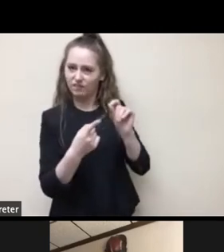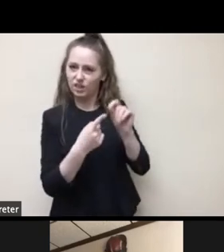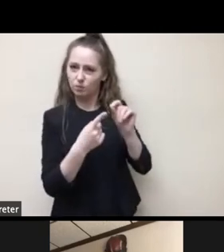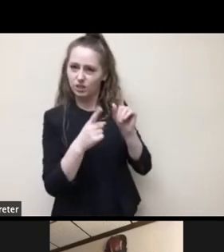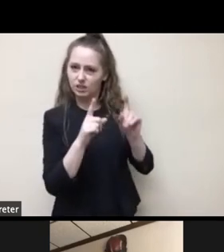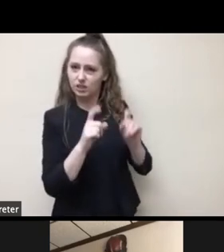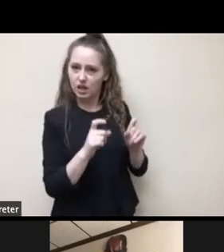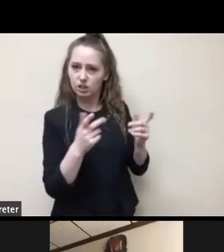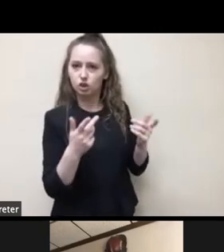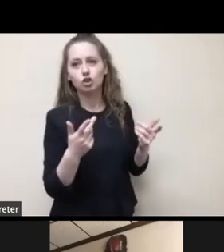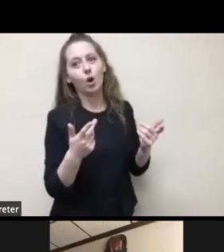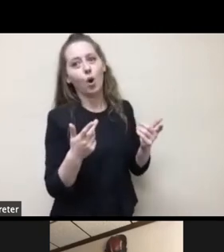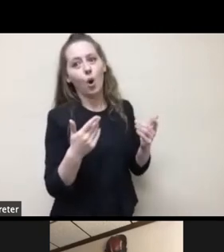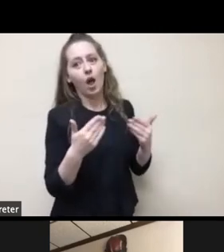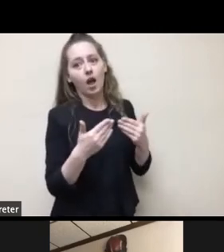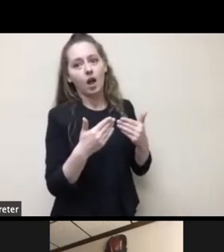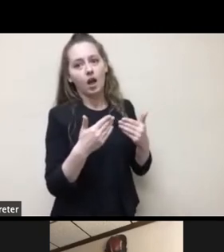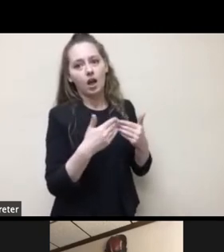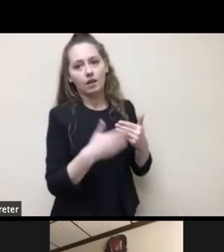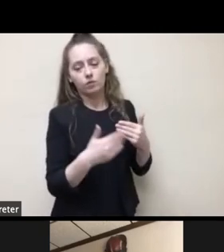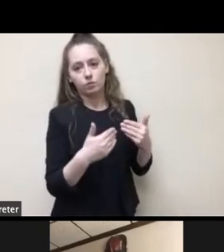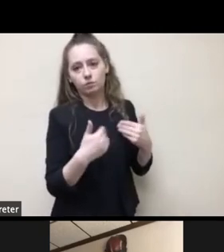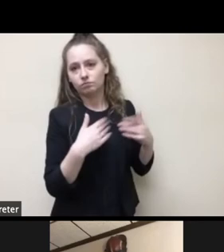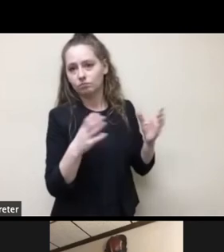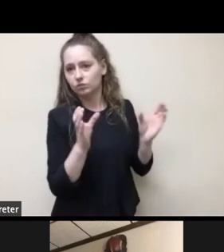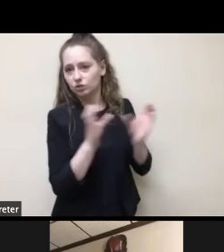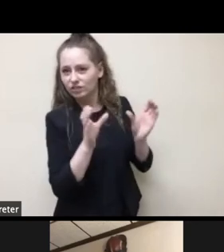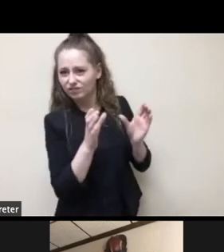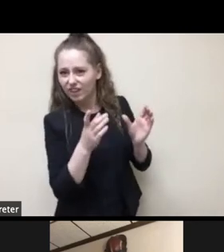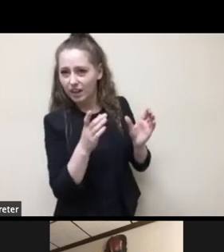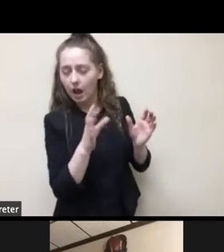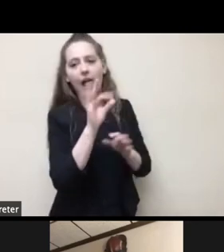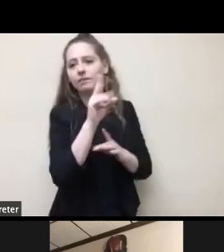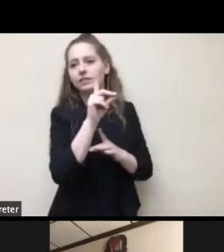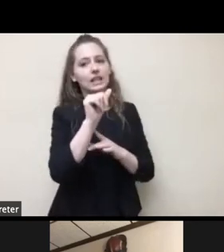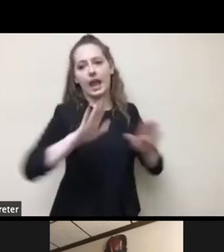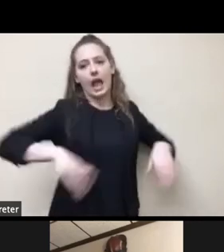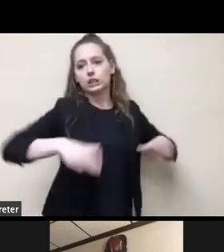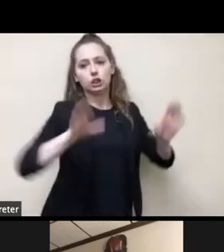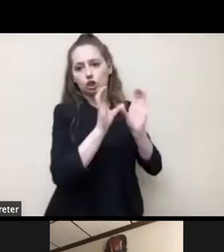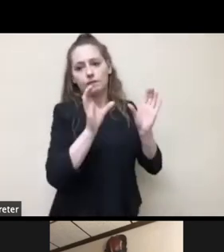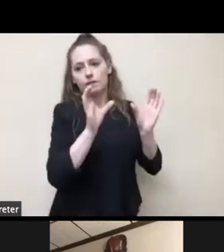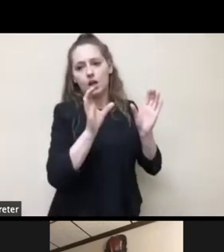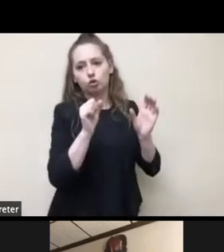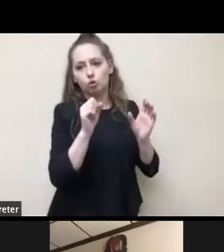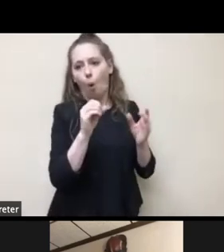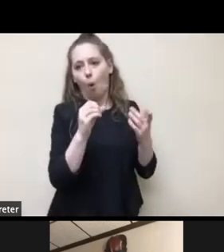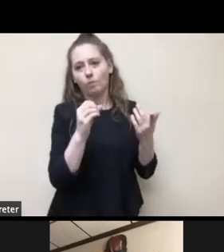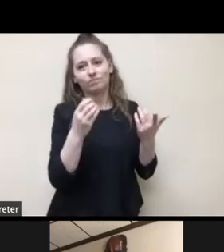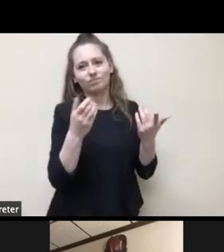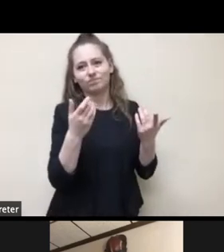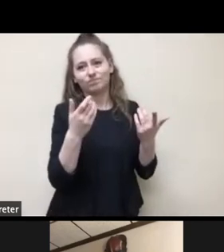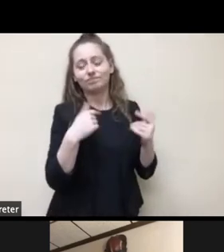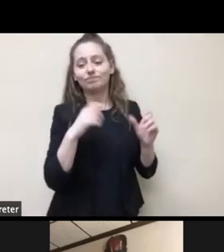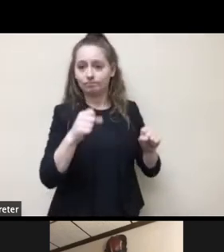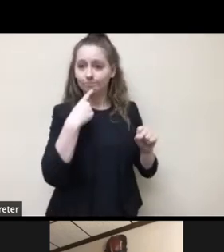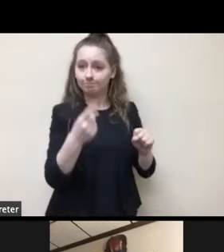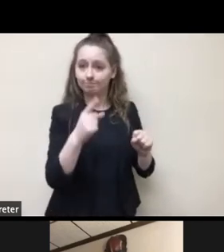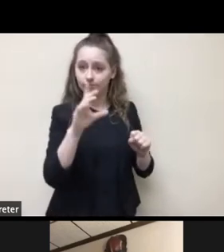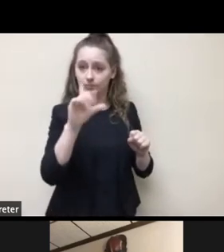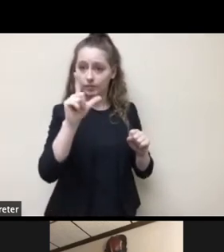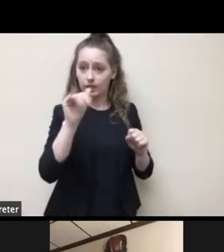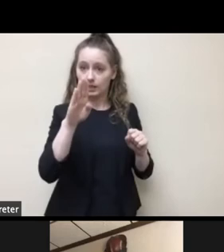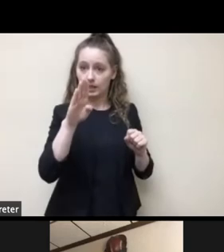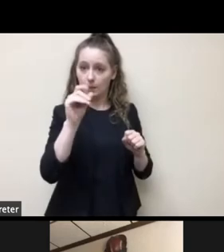hasn't certified those, so you just kind of have to be careful where you're seeing them. I can tell you LabCorp is and Quest